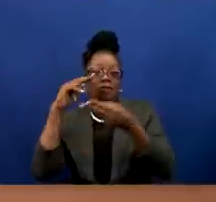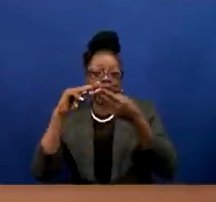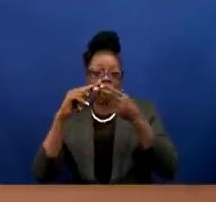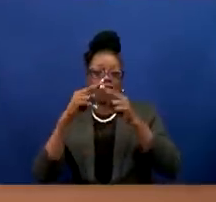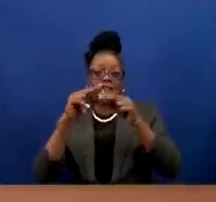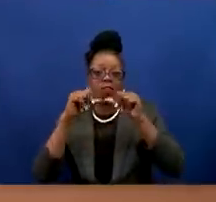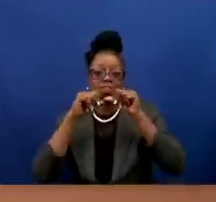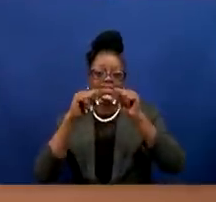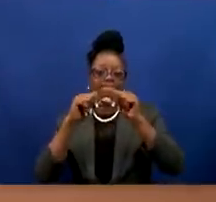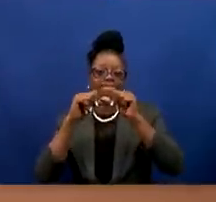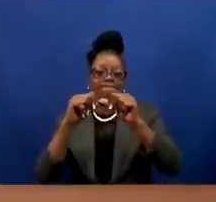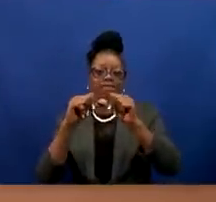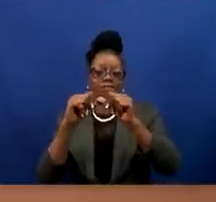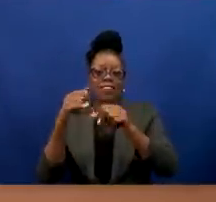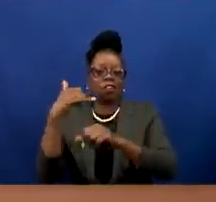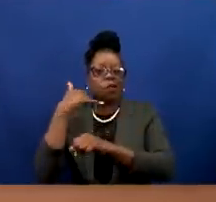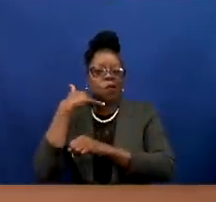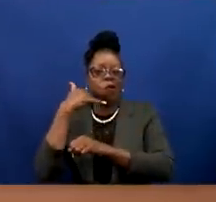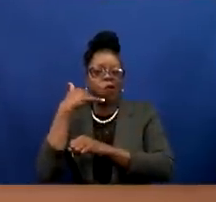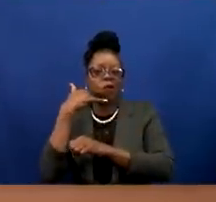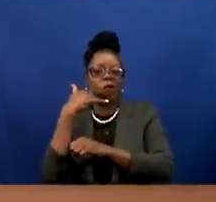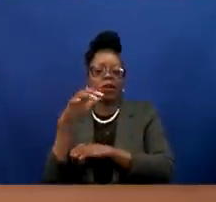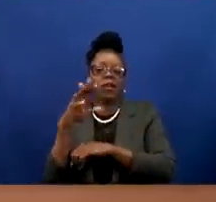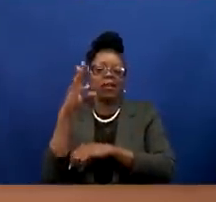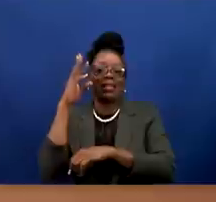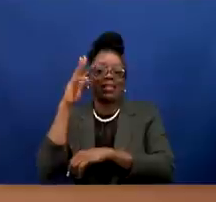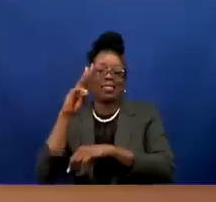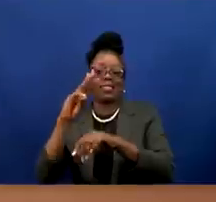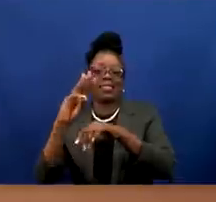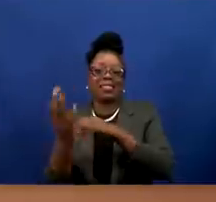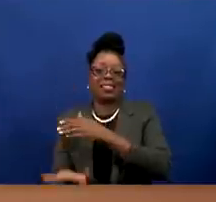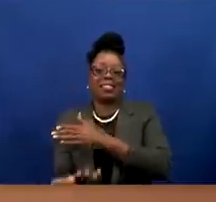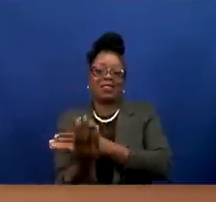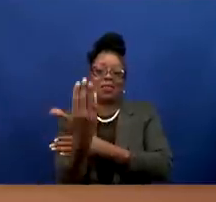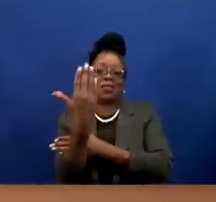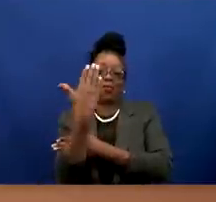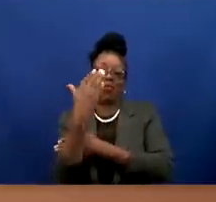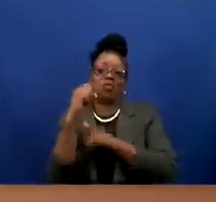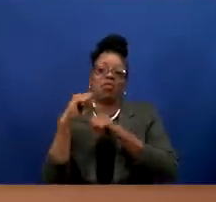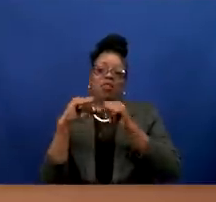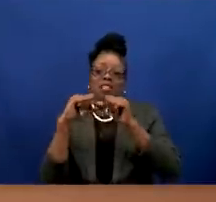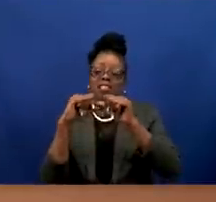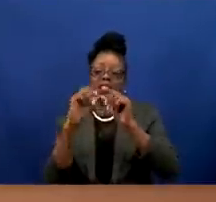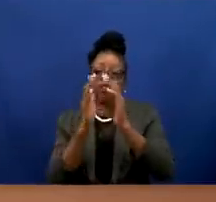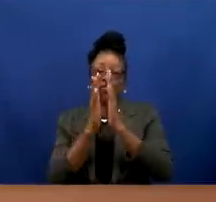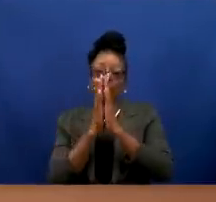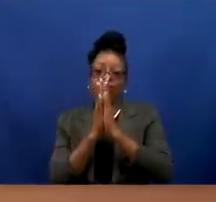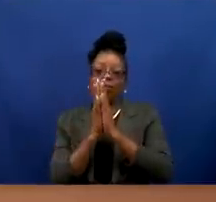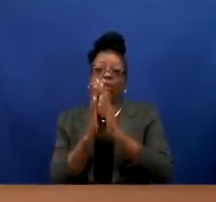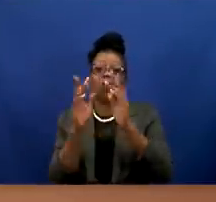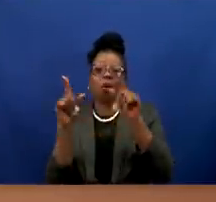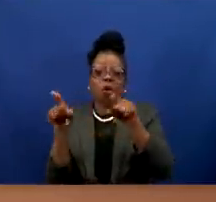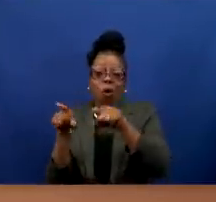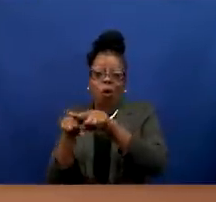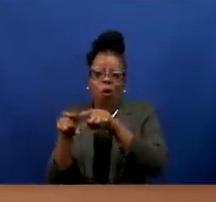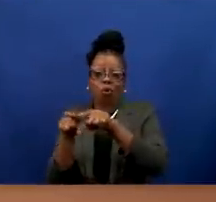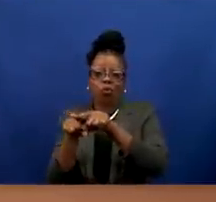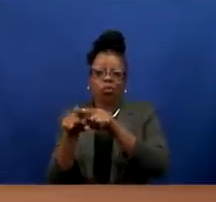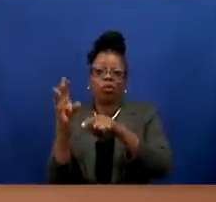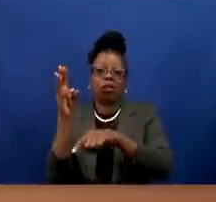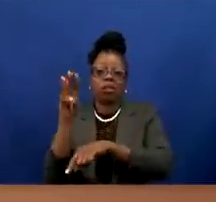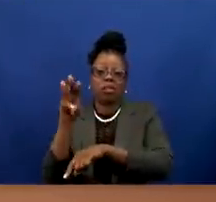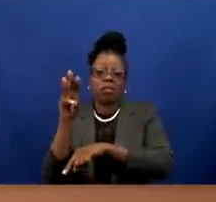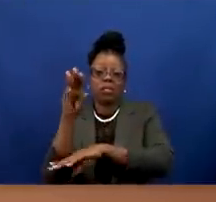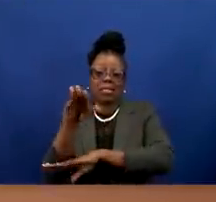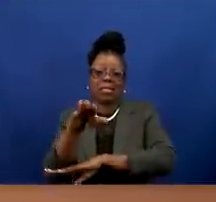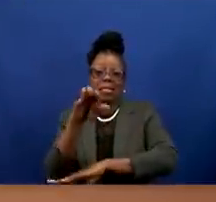Wednesday morning, please do that, and at 6 a.m., we'll be together in prayer. And then, of course, at 6 p.m., we'll be back together as Dr.